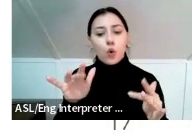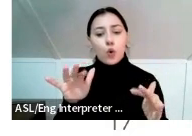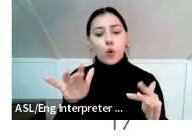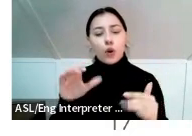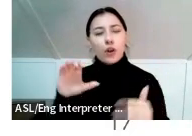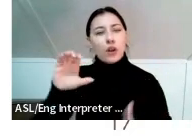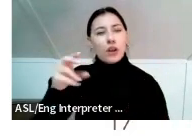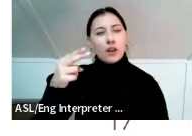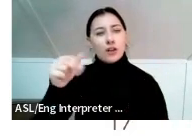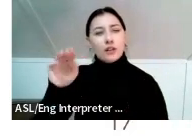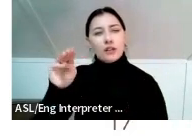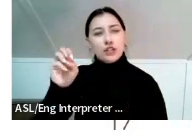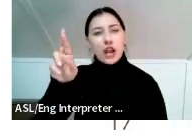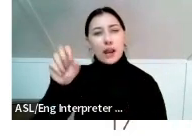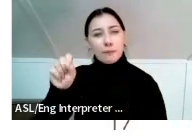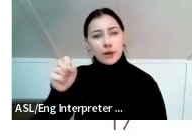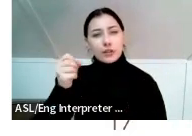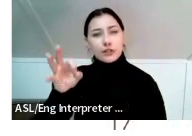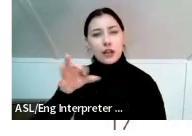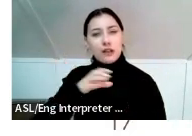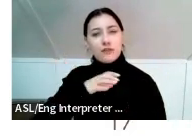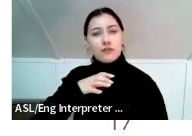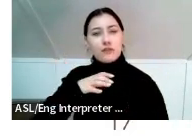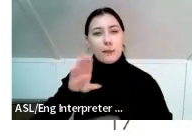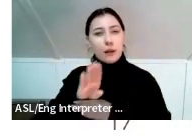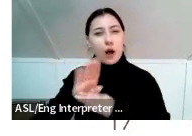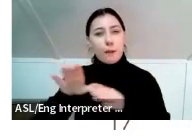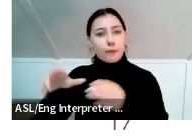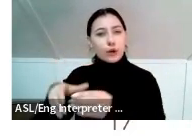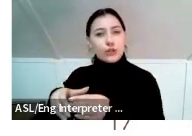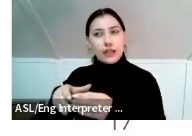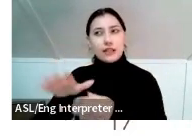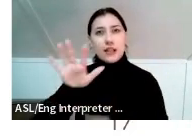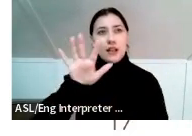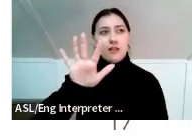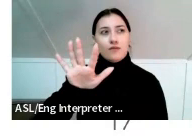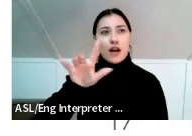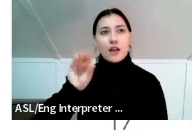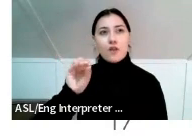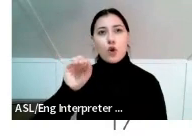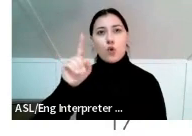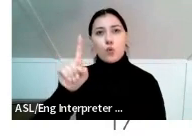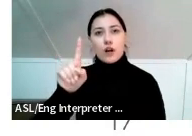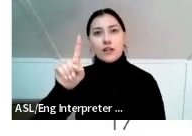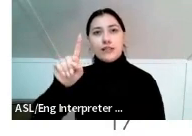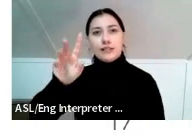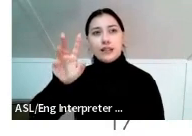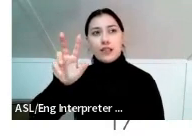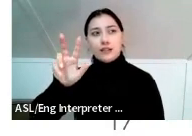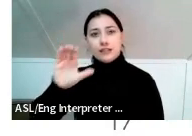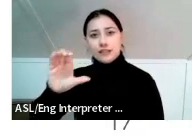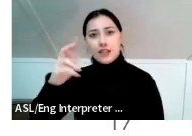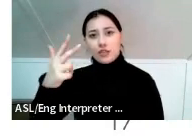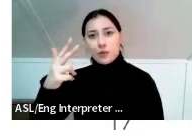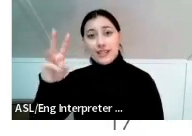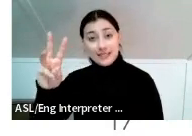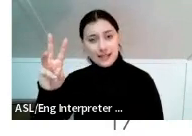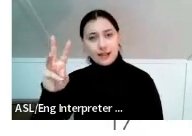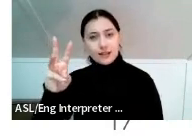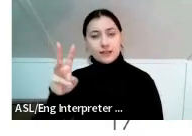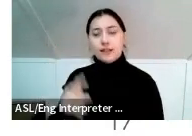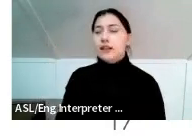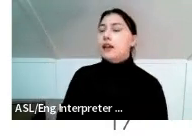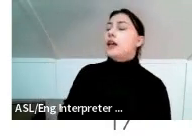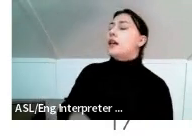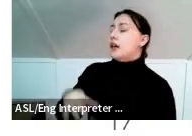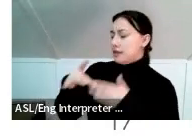chambers of commerces that are a 501c6 organization, would they be eligible to apply? The guidelines do state